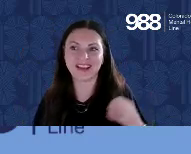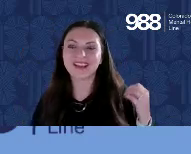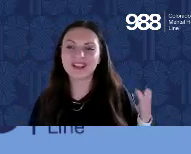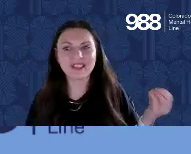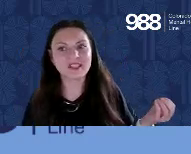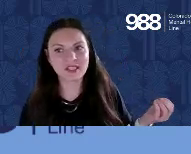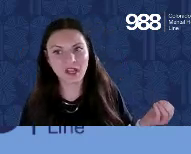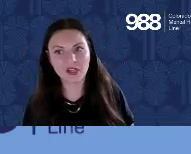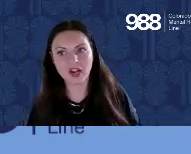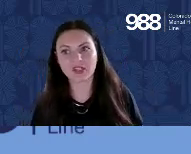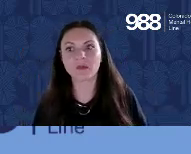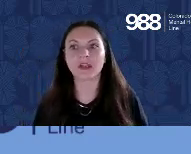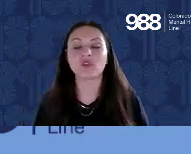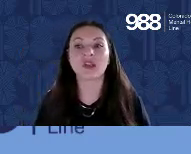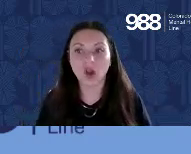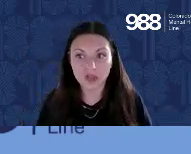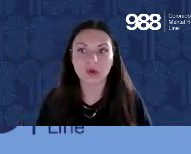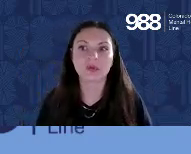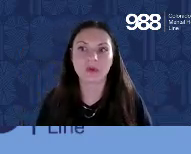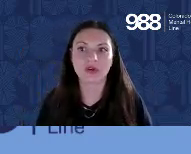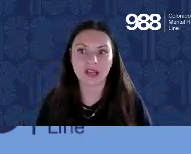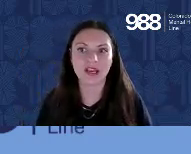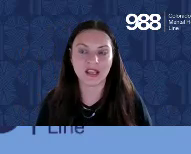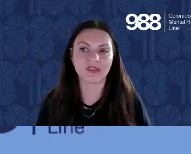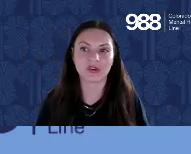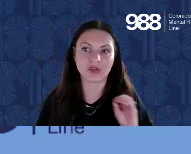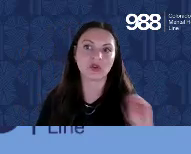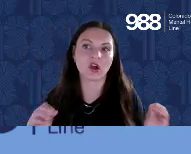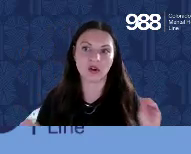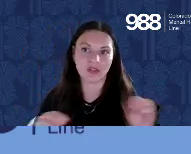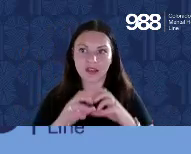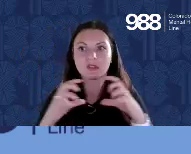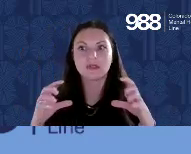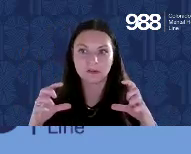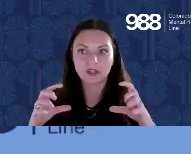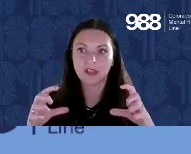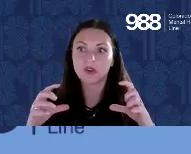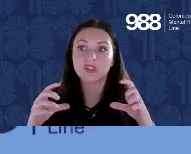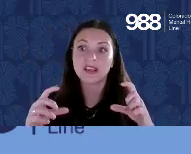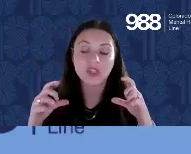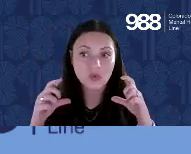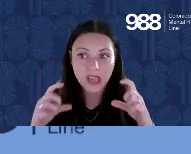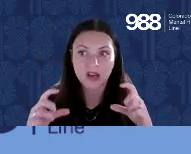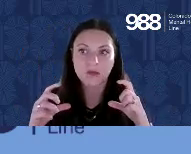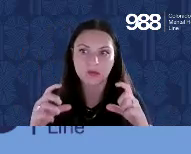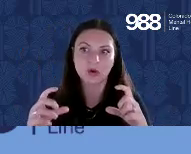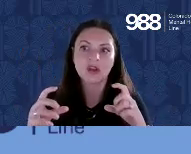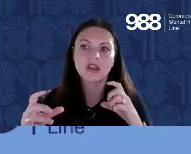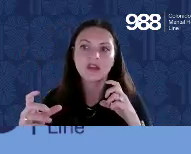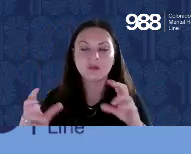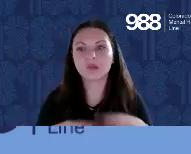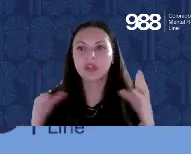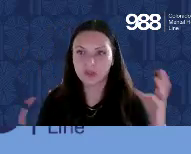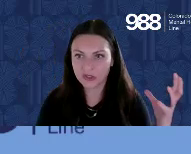you are a CCS contractor, but you can also promote 988. There is no longer that specific language saying that you cannot